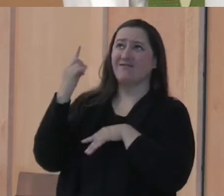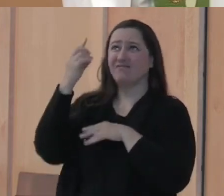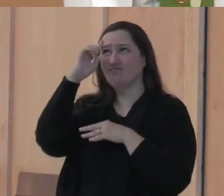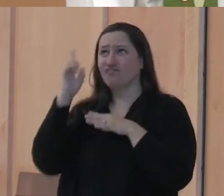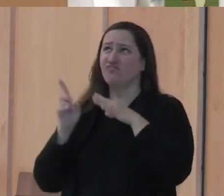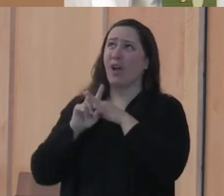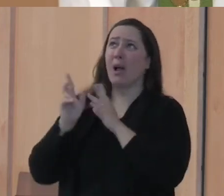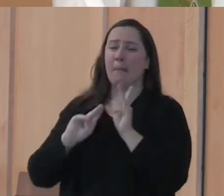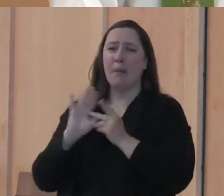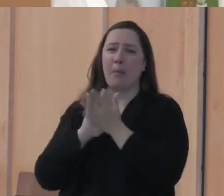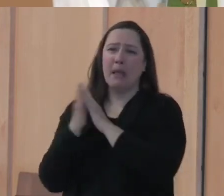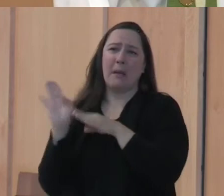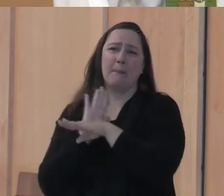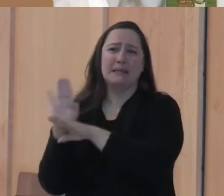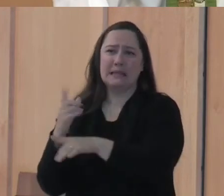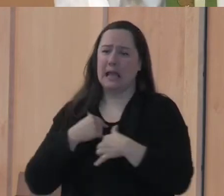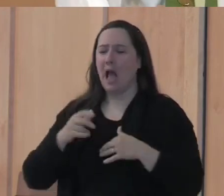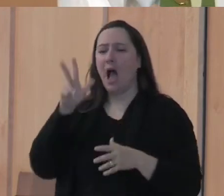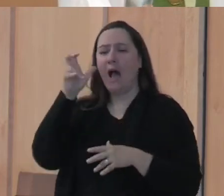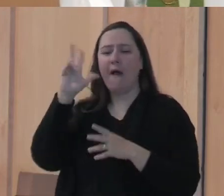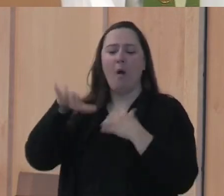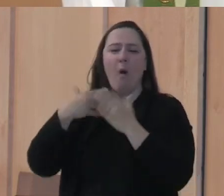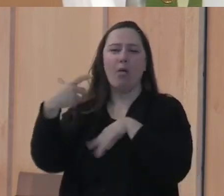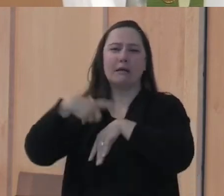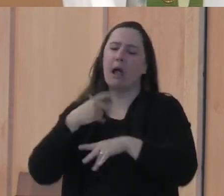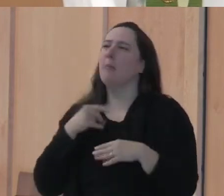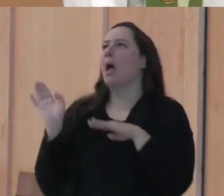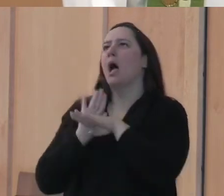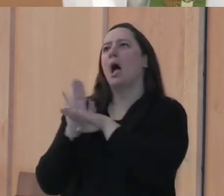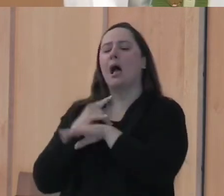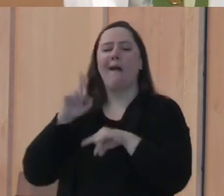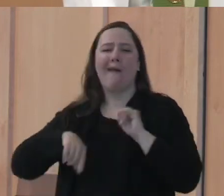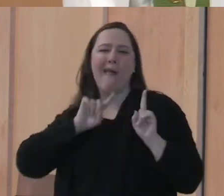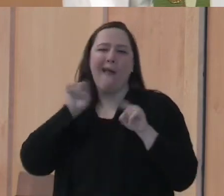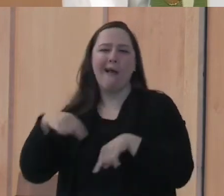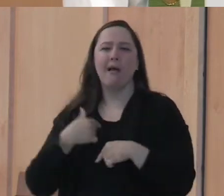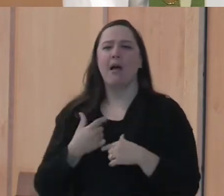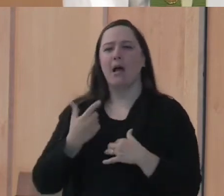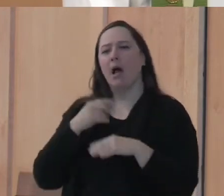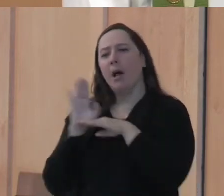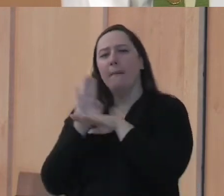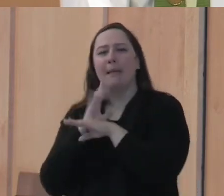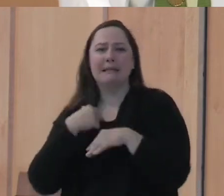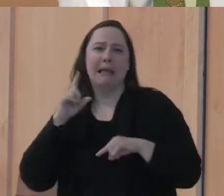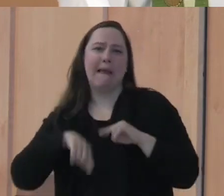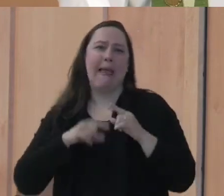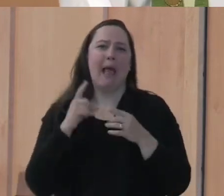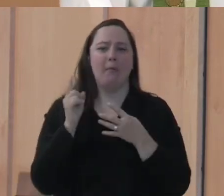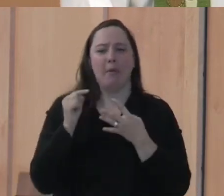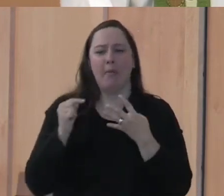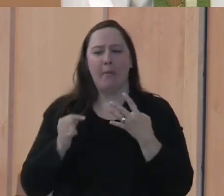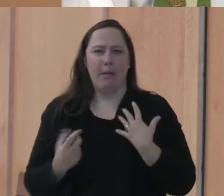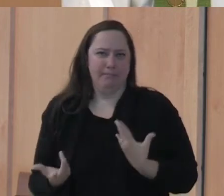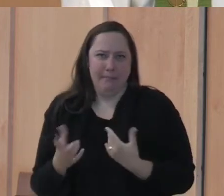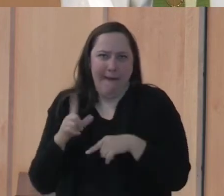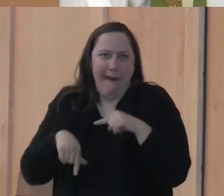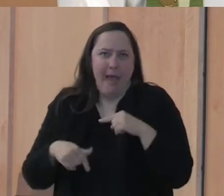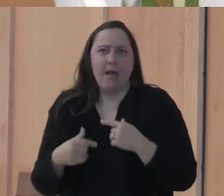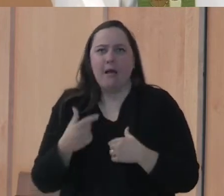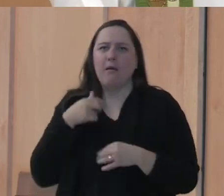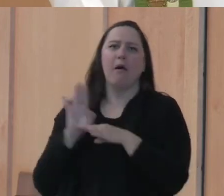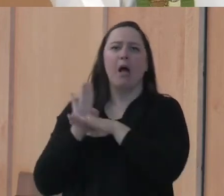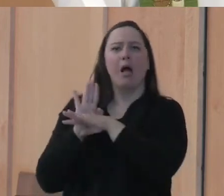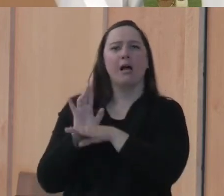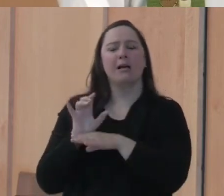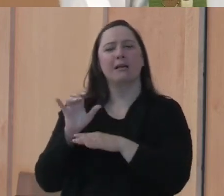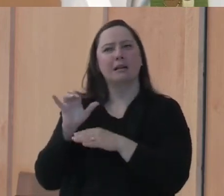busy. That's the one I hear all the time as a pastor. I'm too busy to be in God's word. I'm too busy to come to church. Too busy for this. Too busy for that. That's not the one Jesus